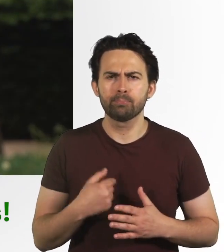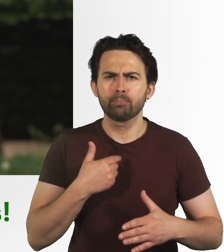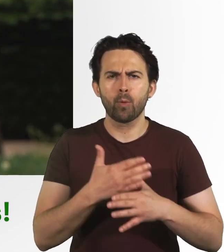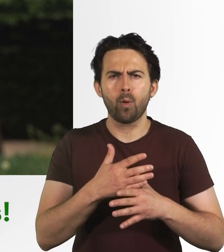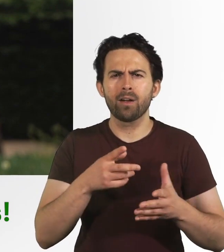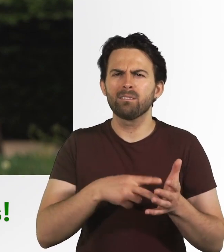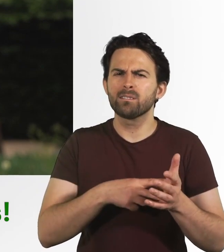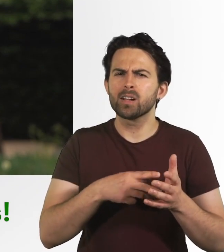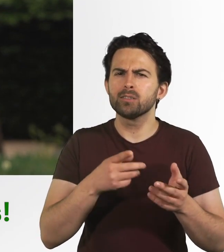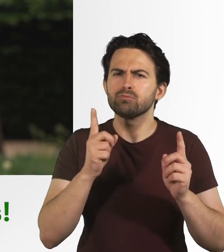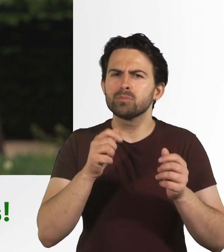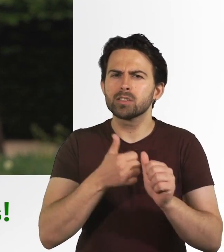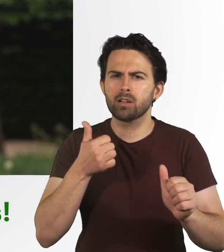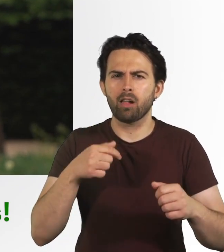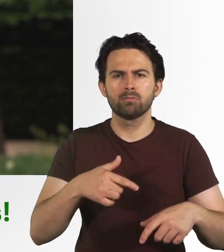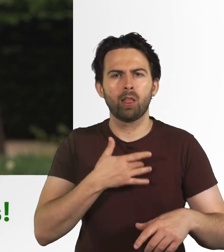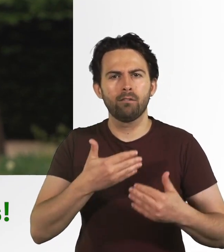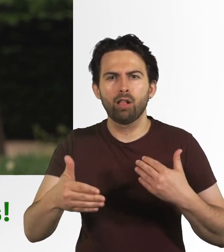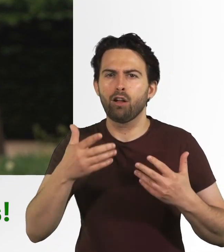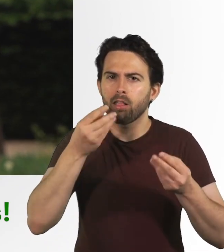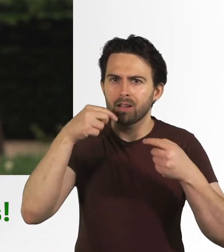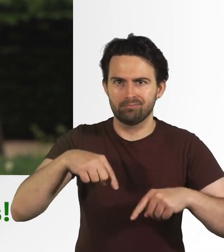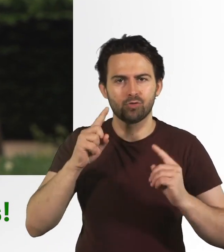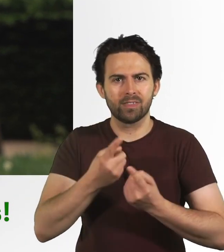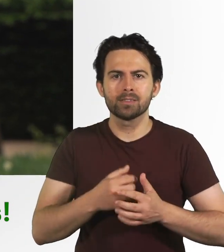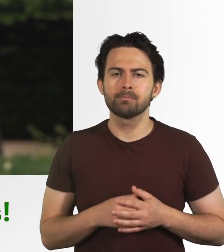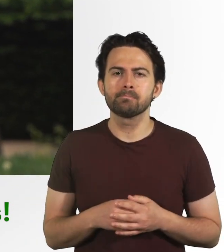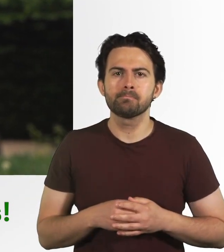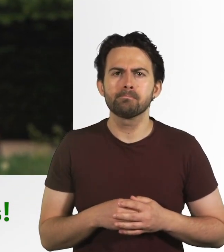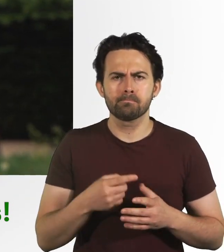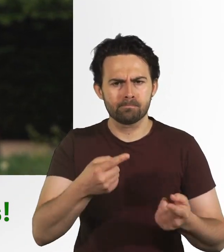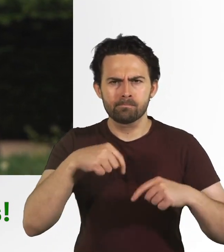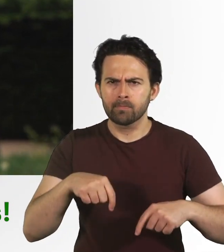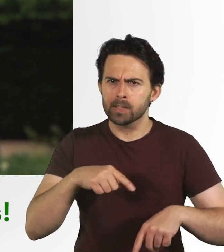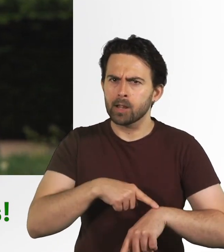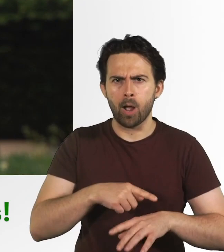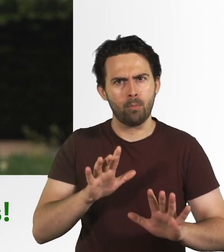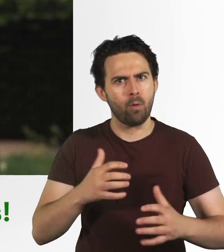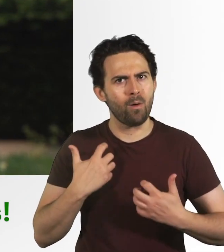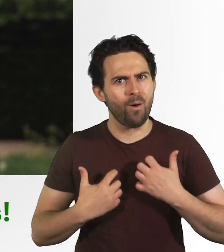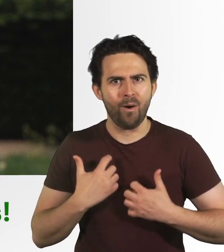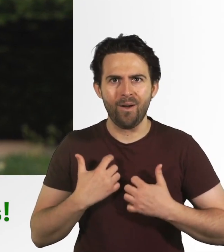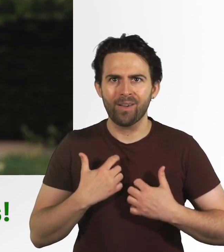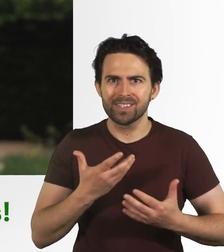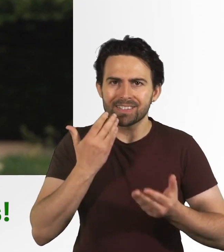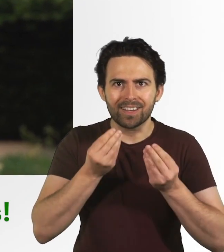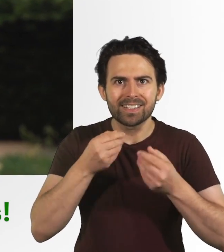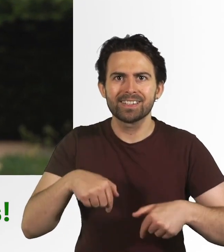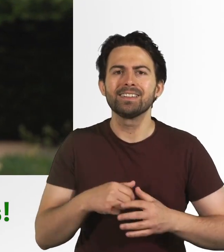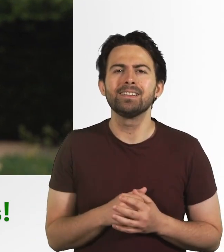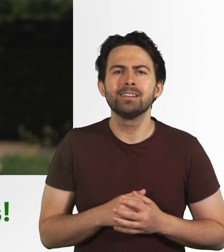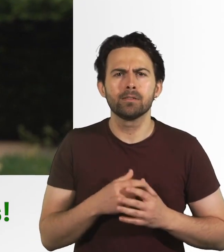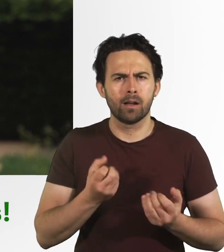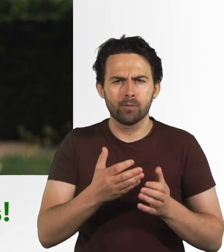Thompson. I work as Vice Principal Skills and Lifelong Learning at SRUC. You're coming to study at SRUC at a really exciting